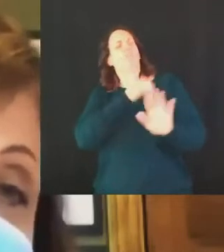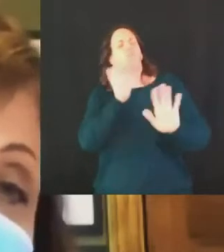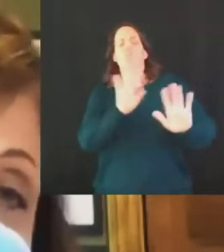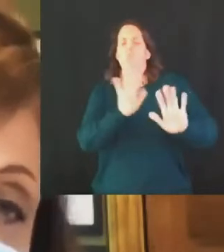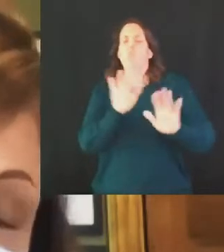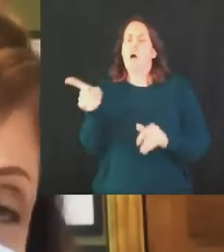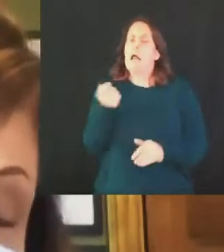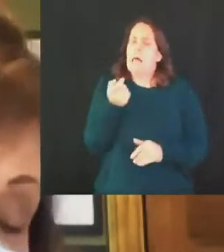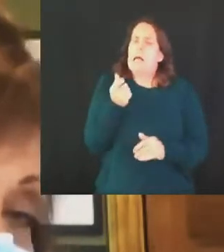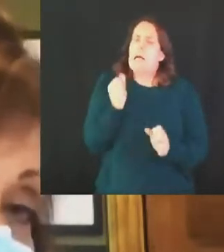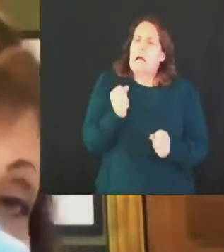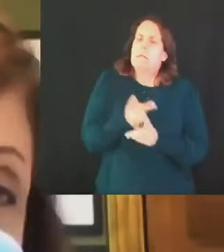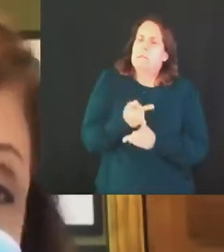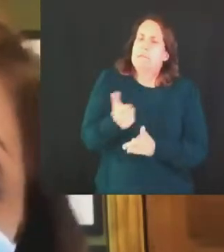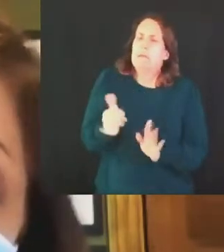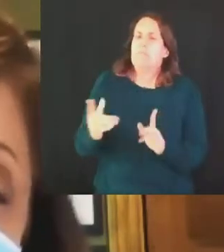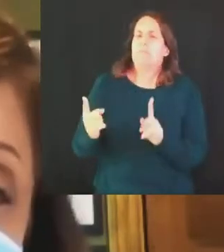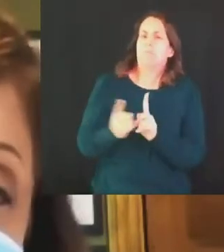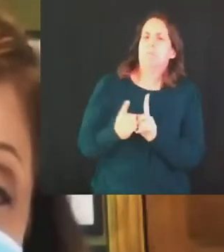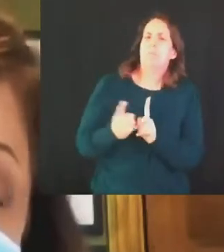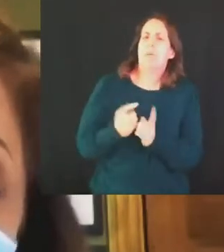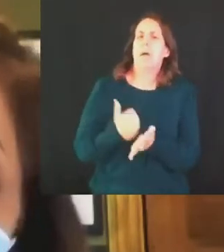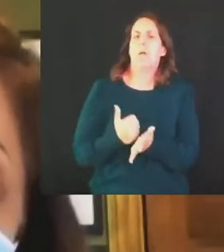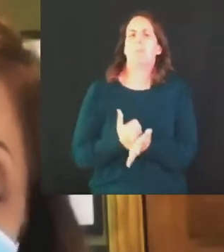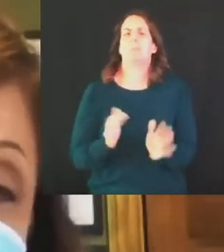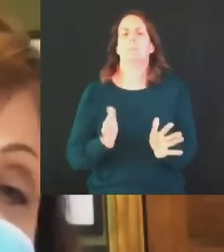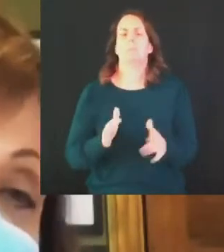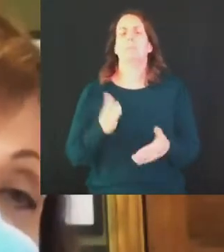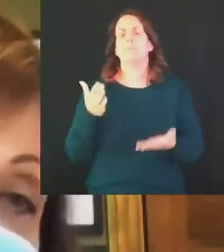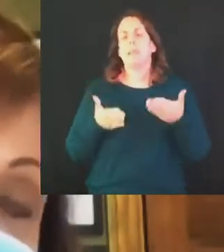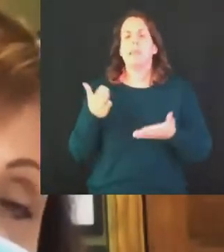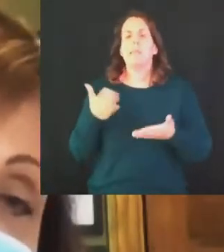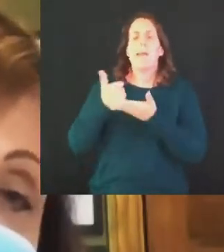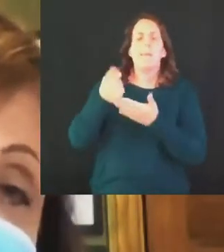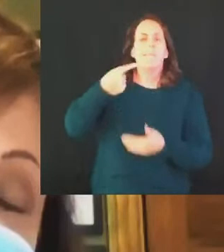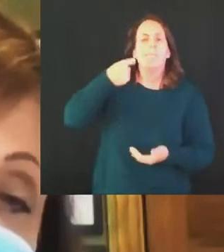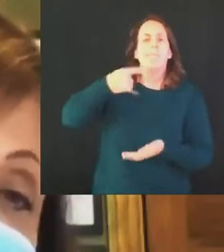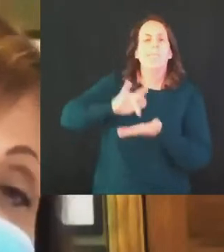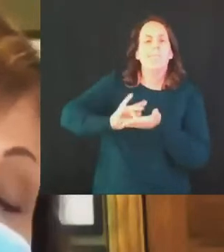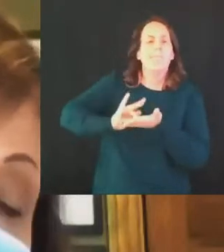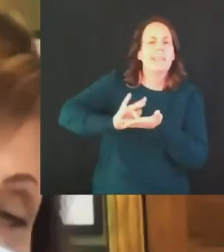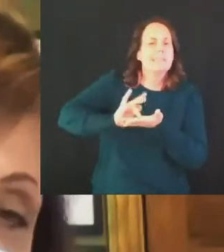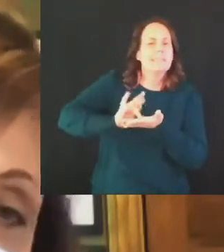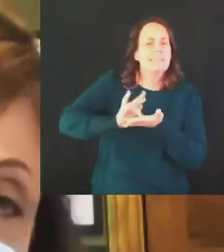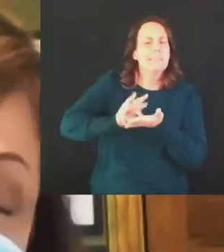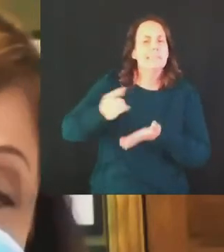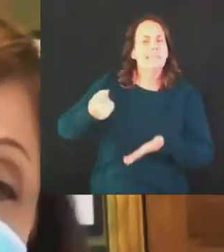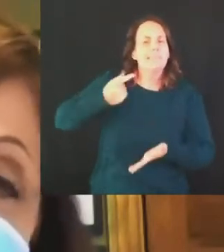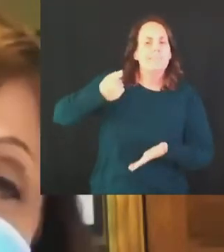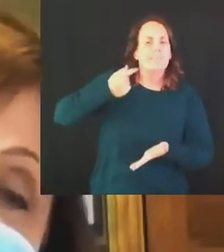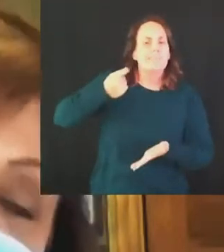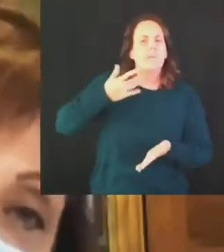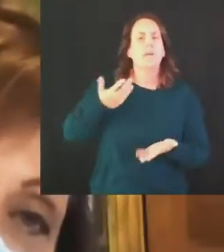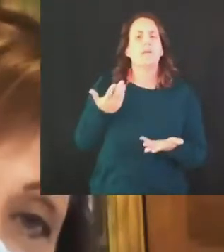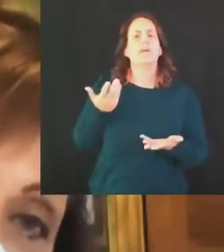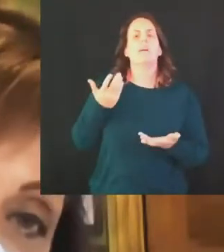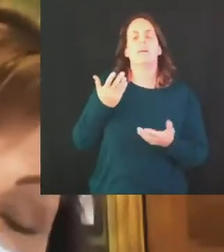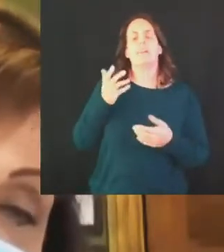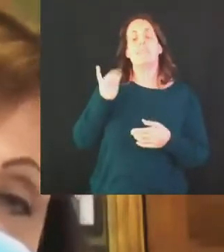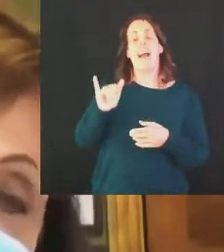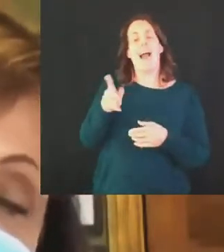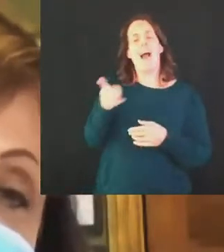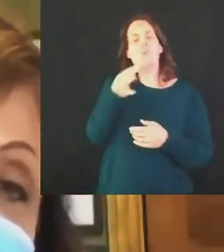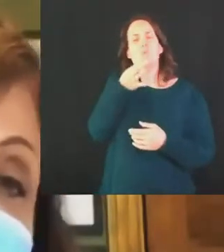be discharged home. There is a multidisciplinary team of physicians, allied health, nurses, patient care assistants,